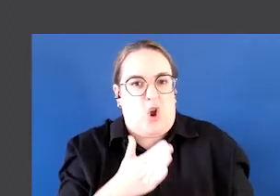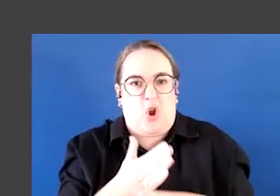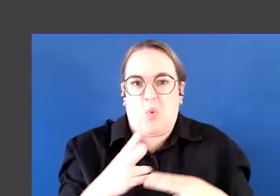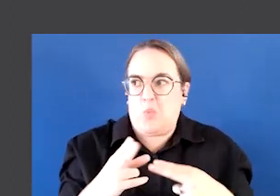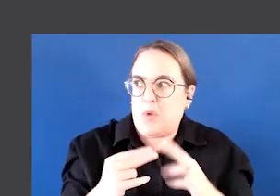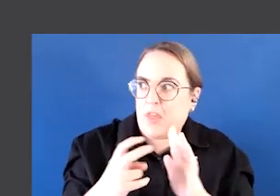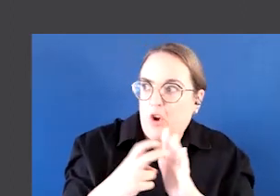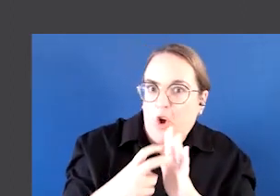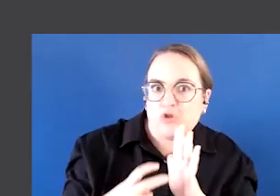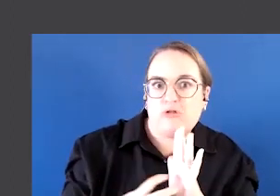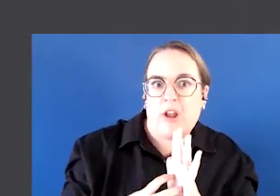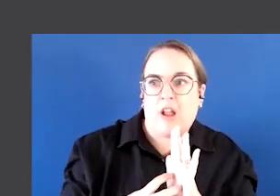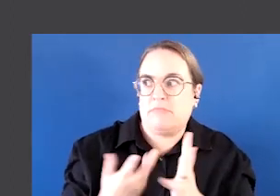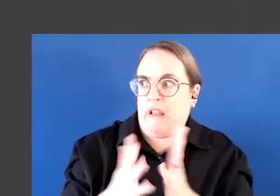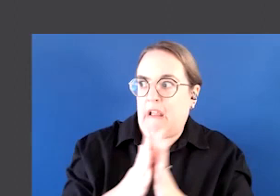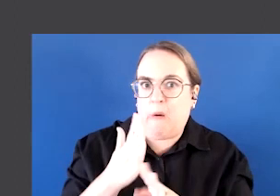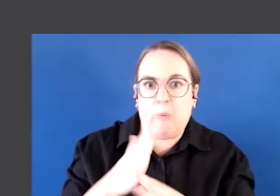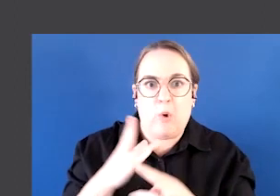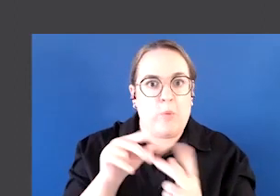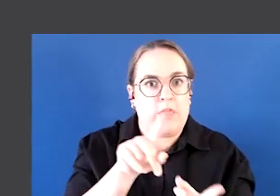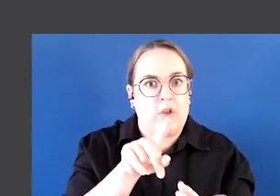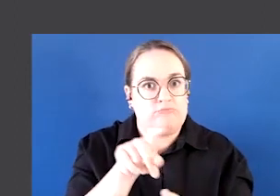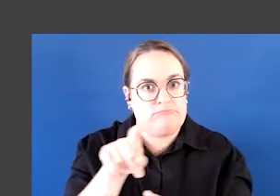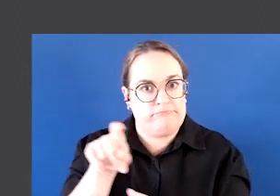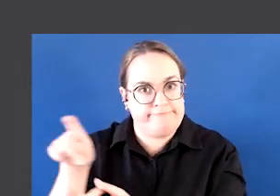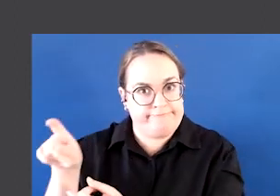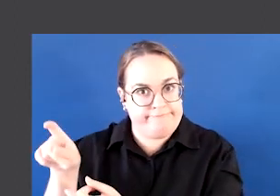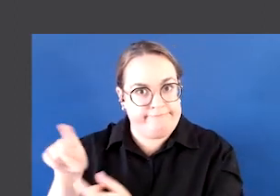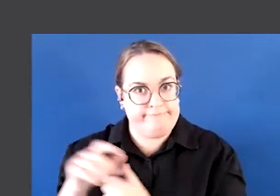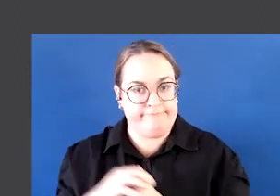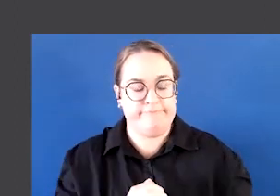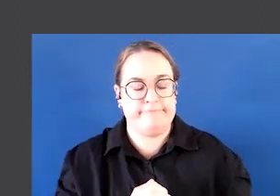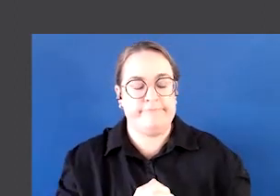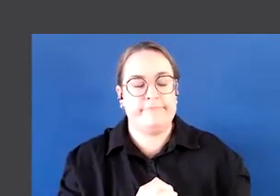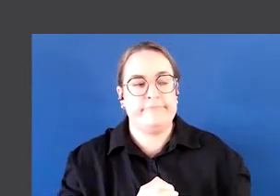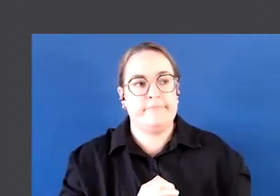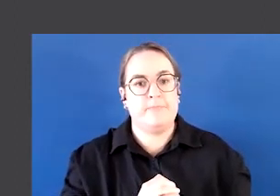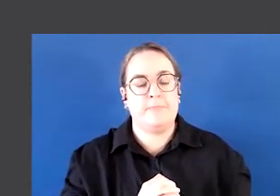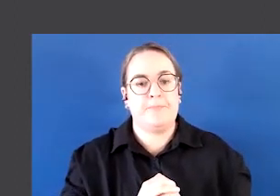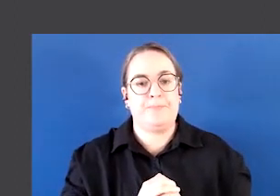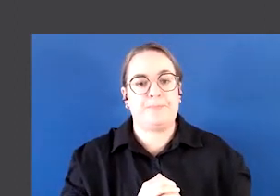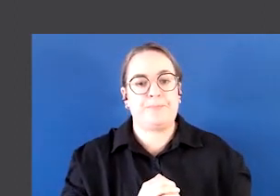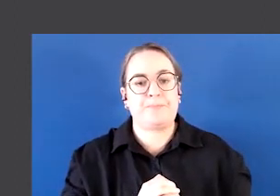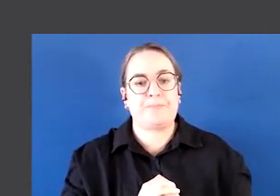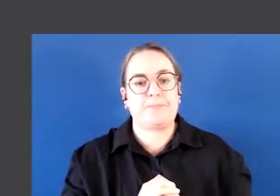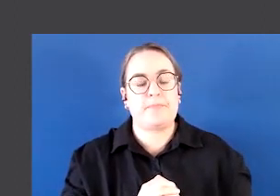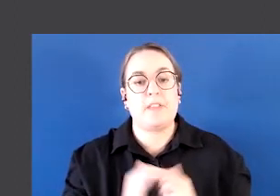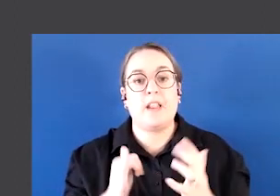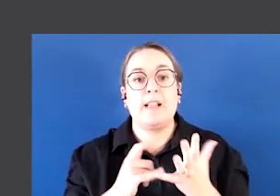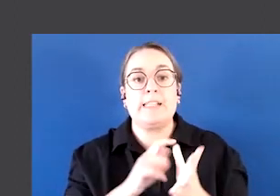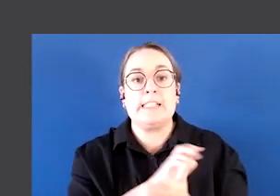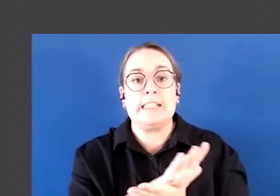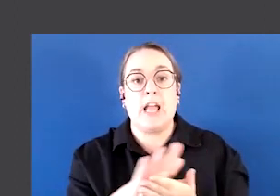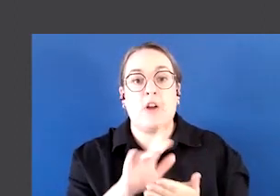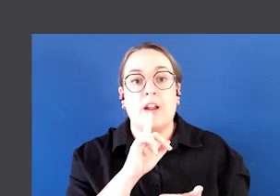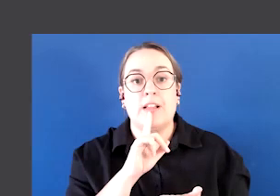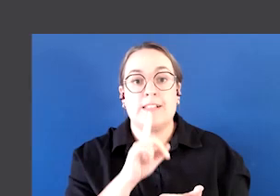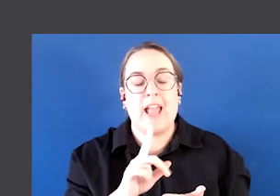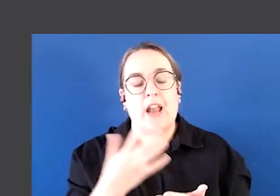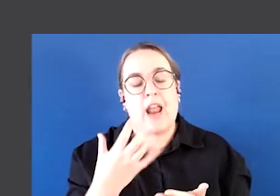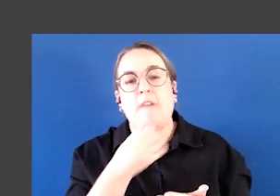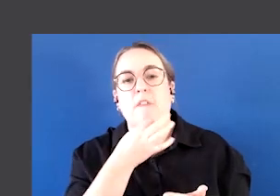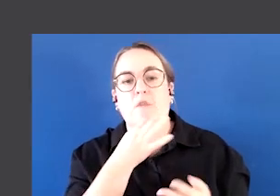and getting to then how does that apply on the ground? What does that mean in terms of our procurement and our project delivery approaches? And